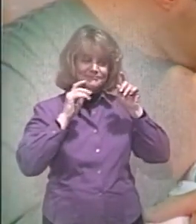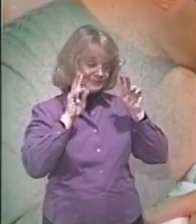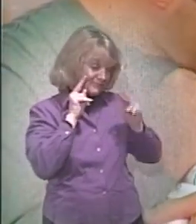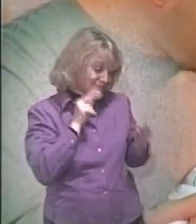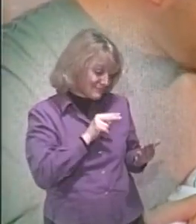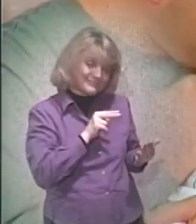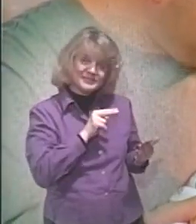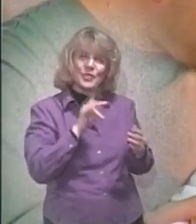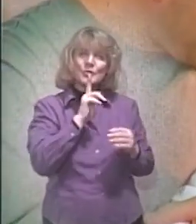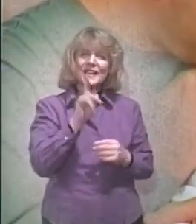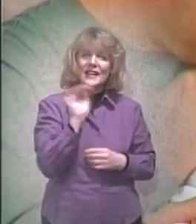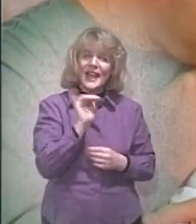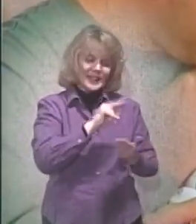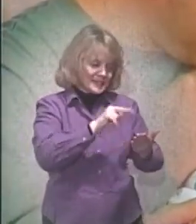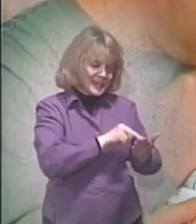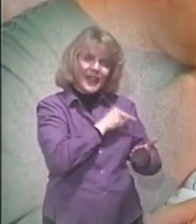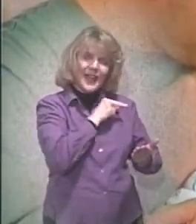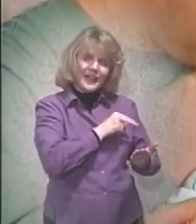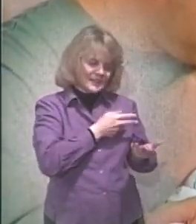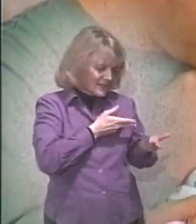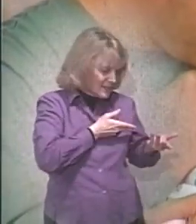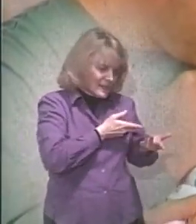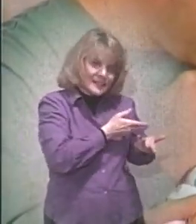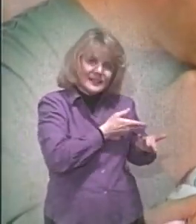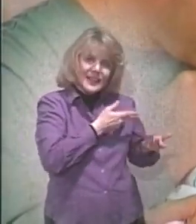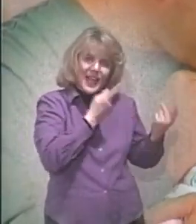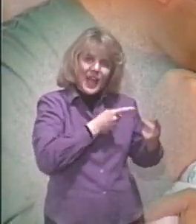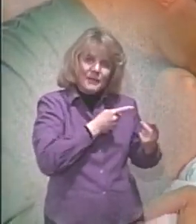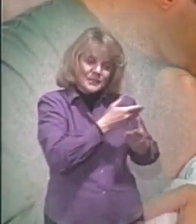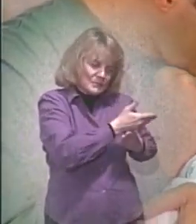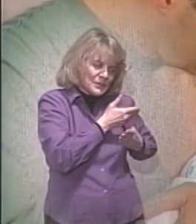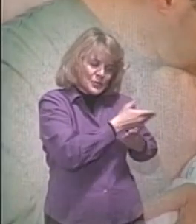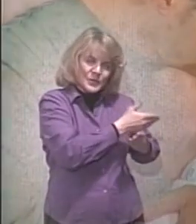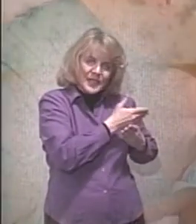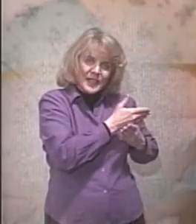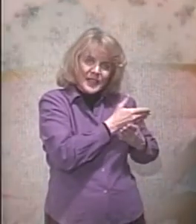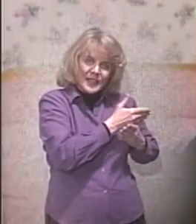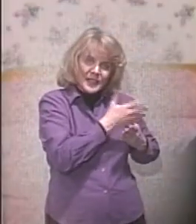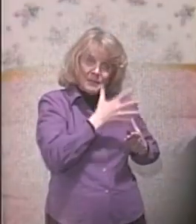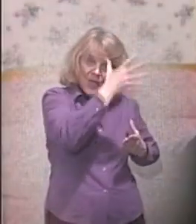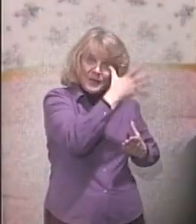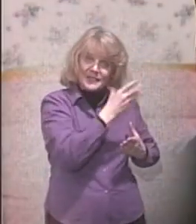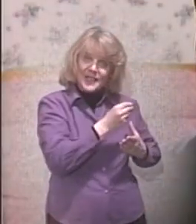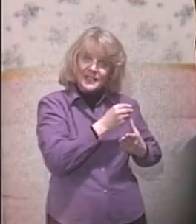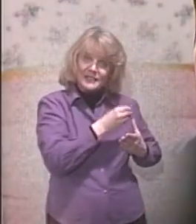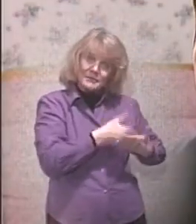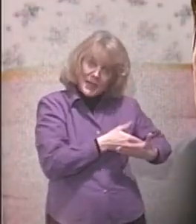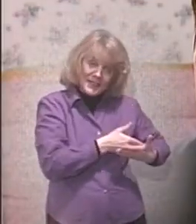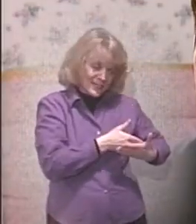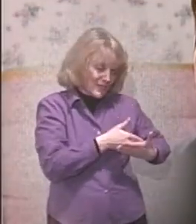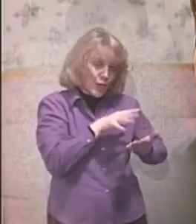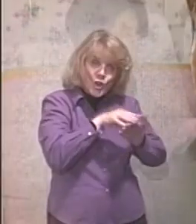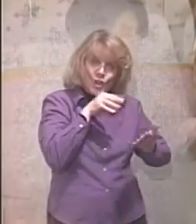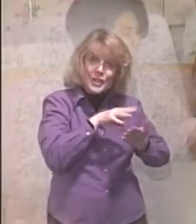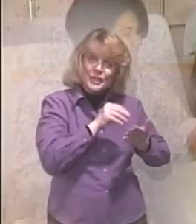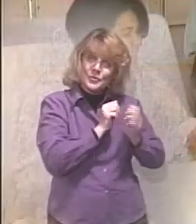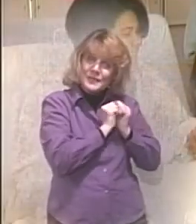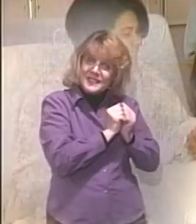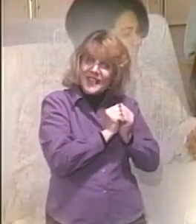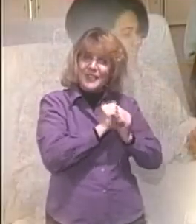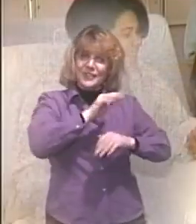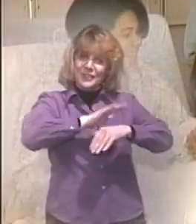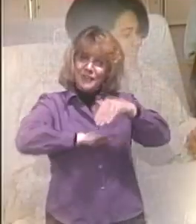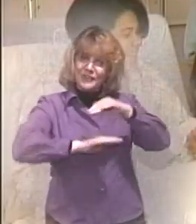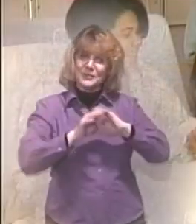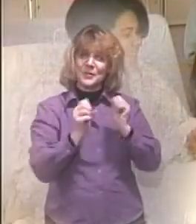is really a dance. It's a rhythm that happens by parents and babies just learning to be together and be